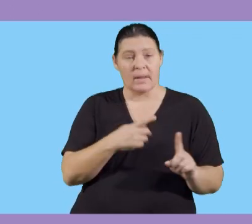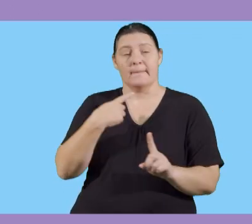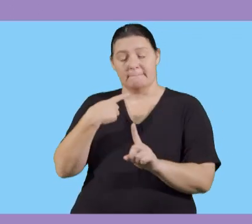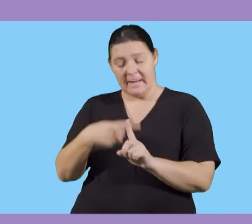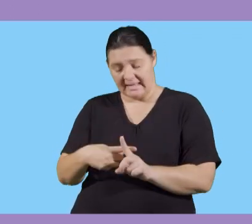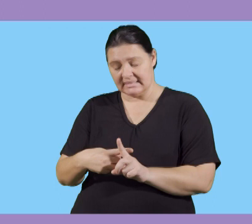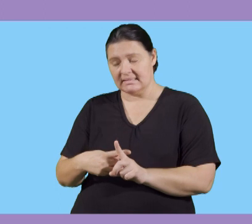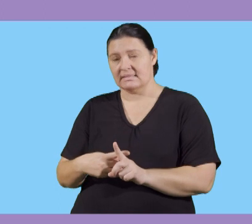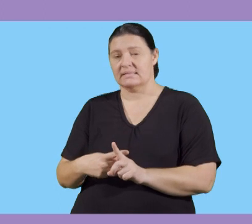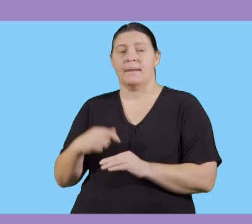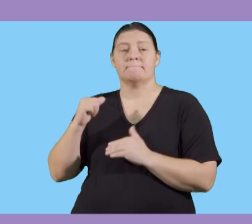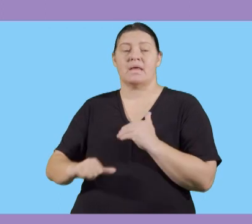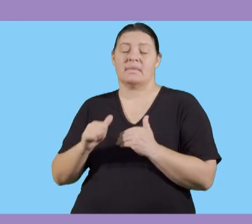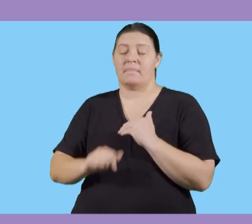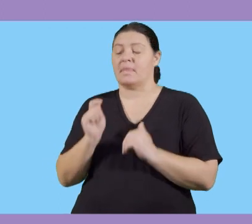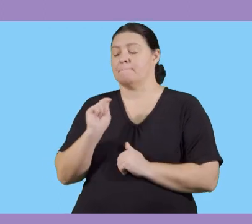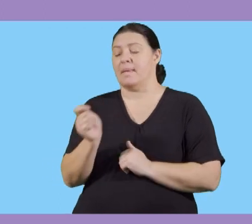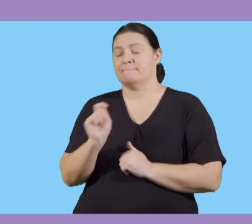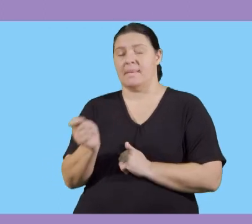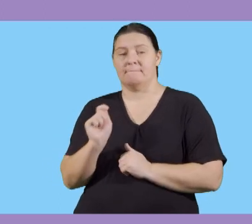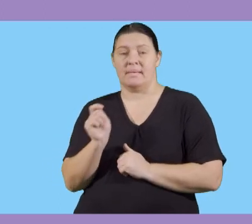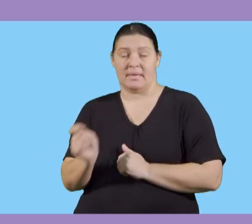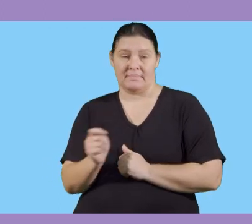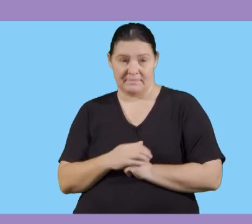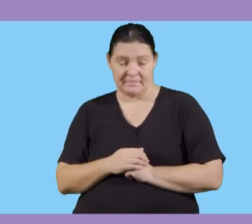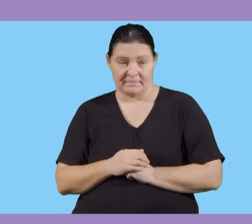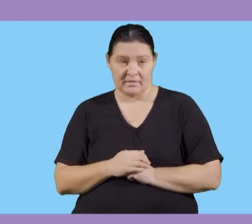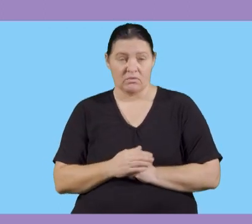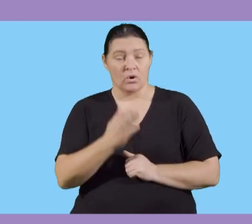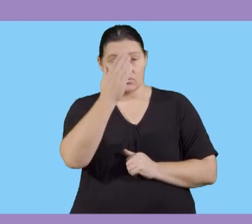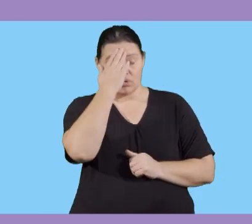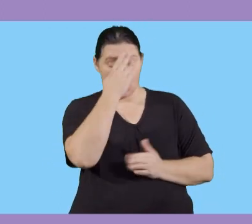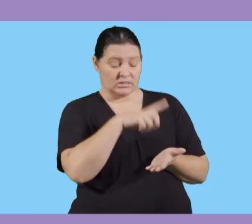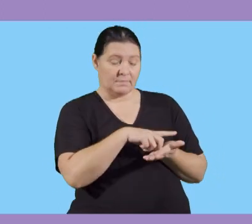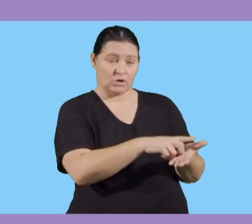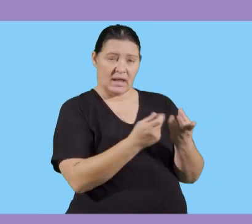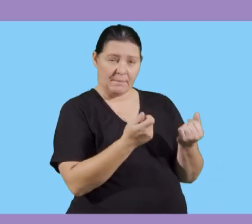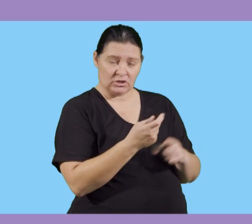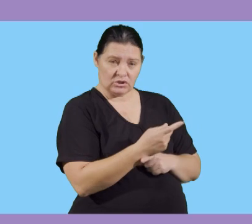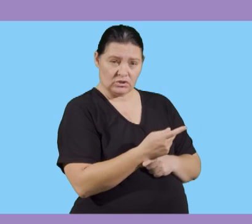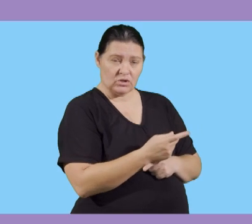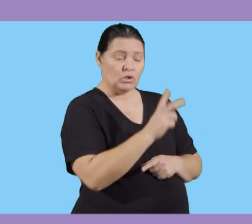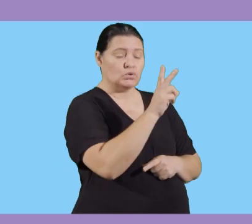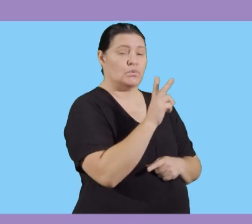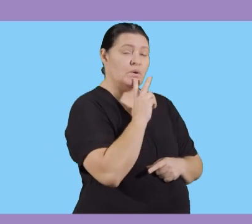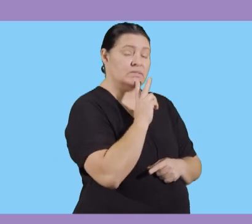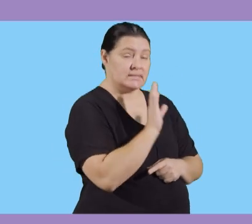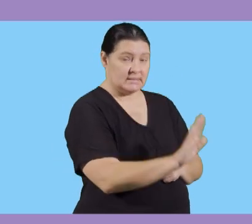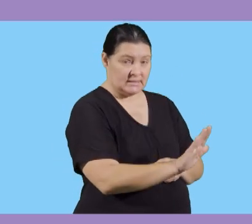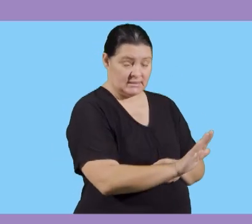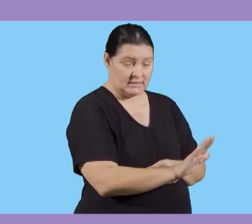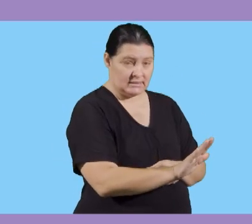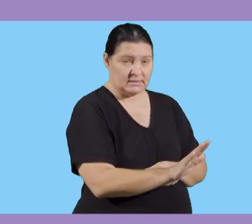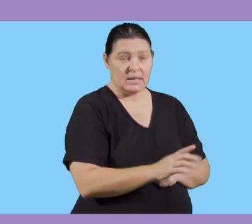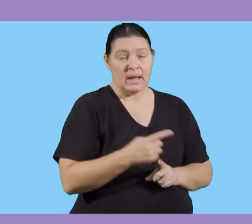the total monthly repayments. So we know that the deposit was how much? That was the